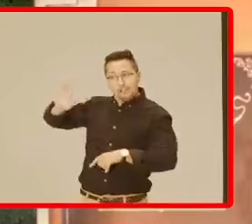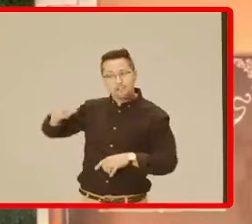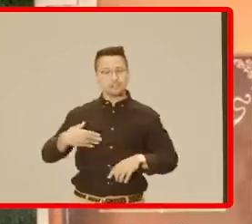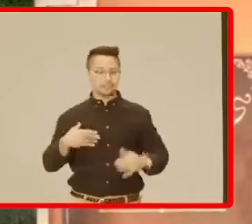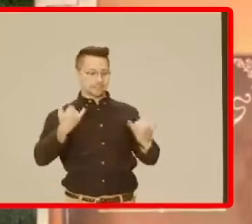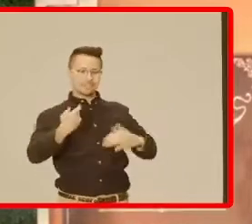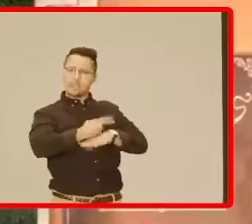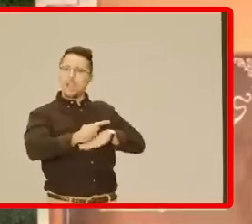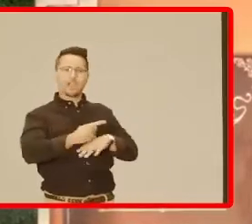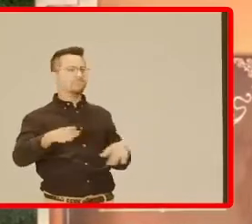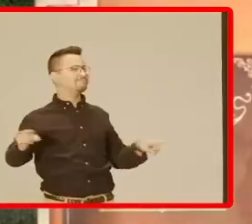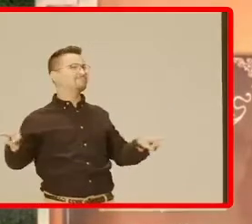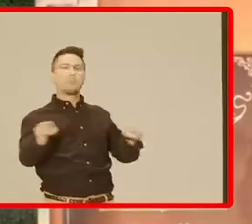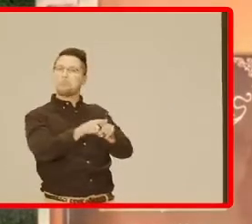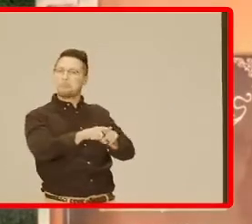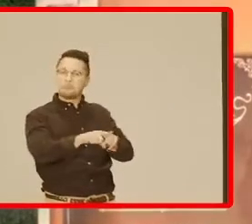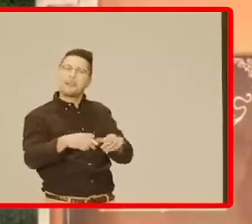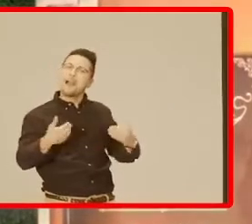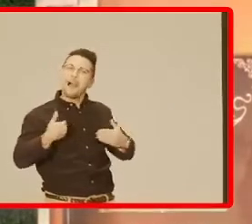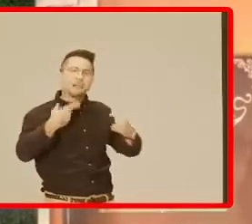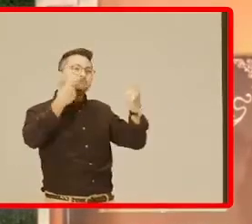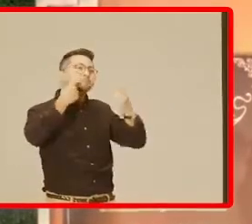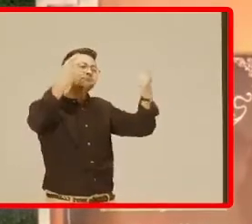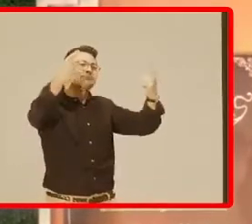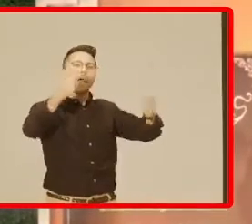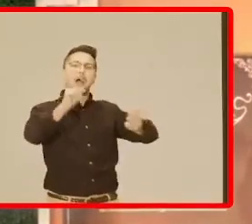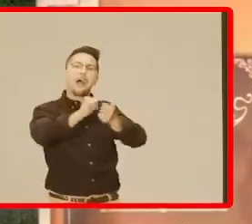no different. We have a celebrity athlete here.